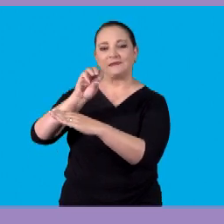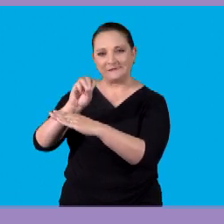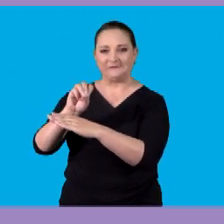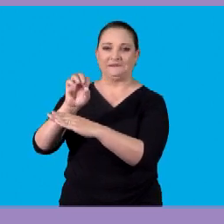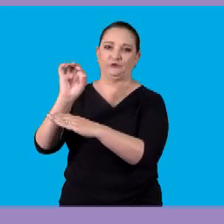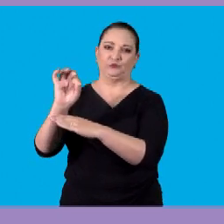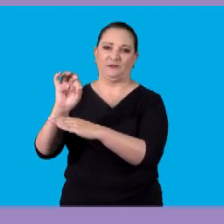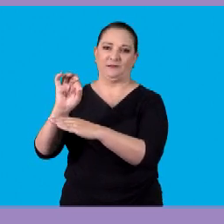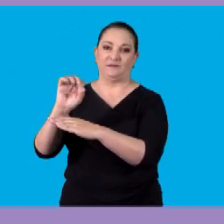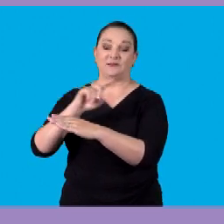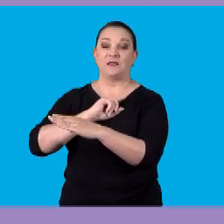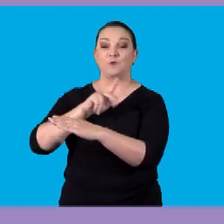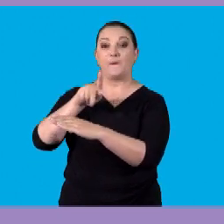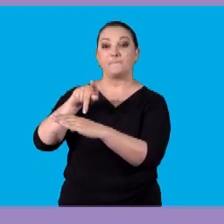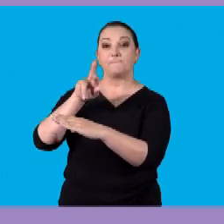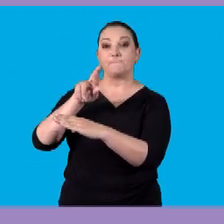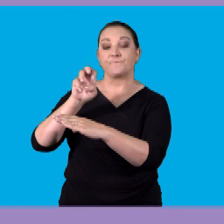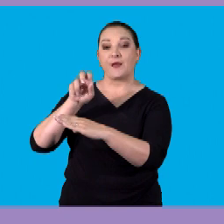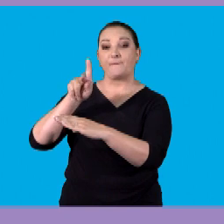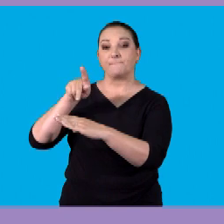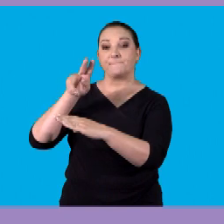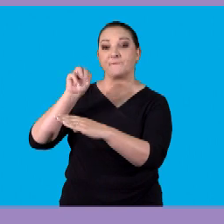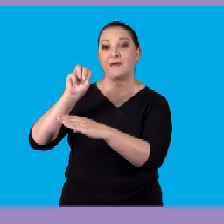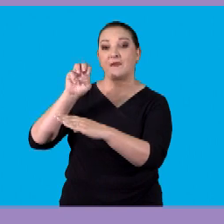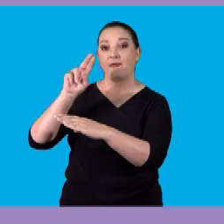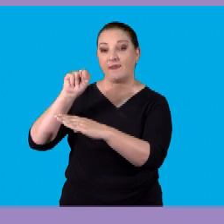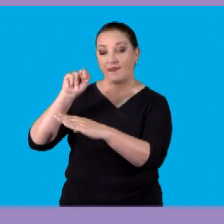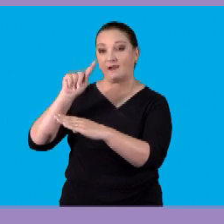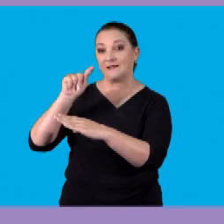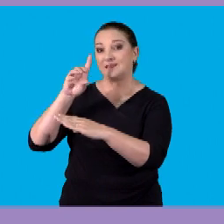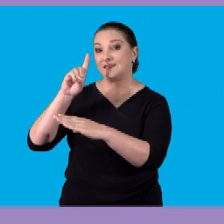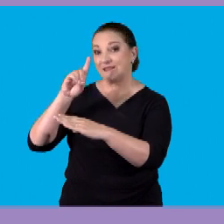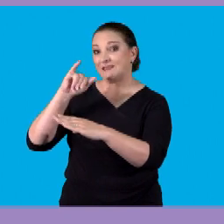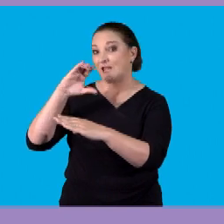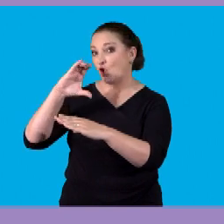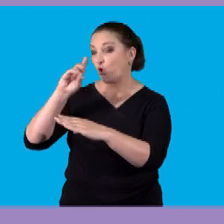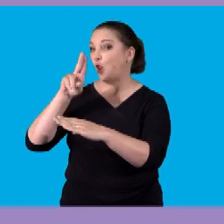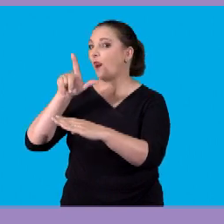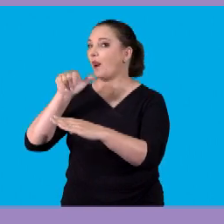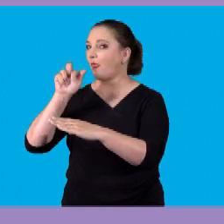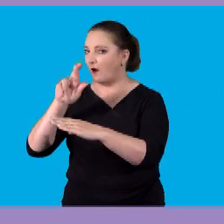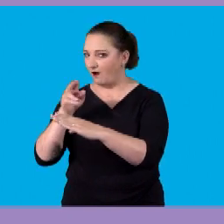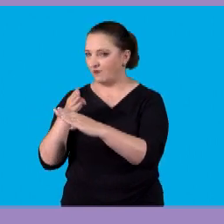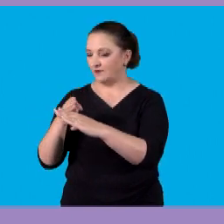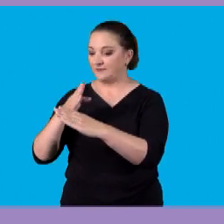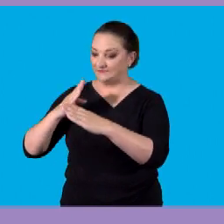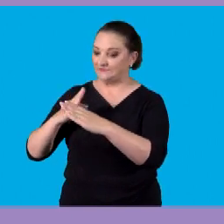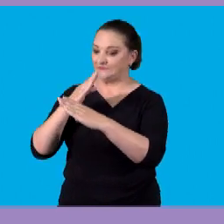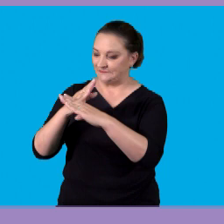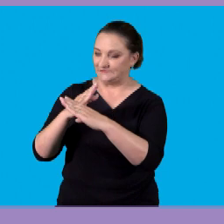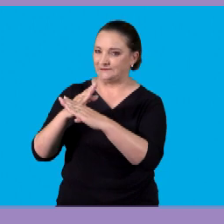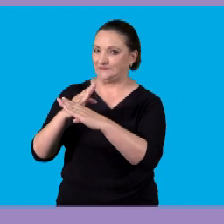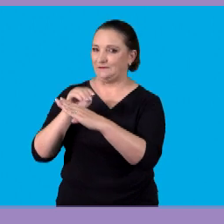to each other. Now, that's not only what they do, they also bisect the opposite angles. So those angles there